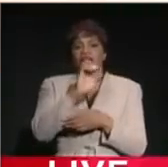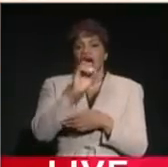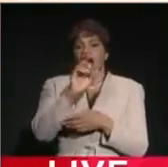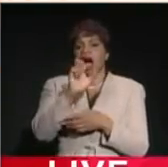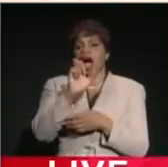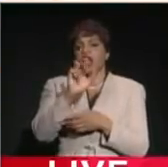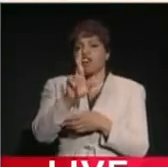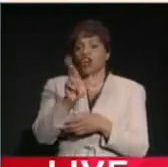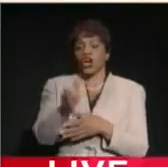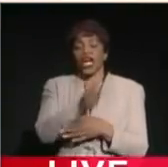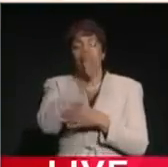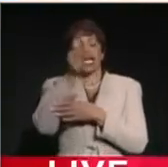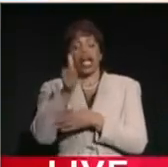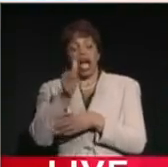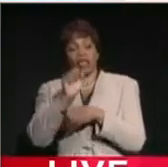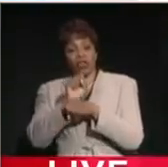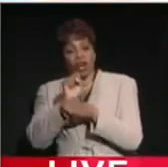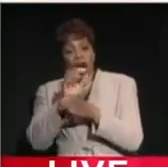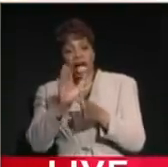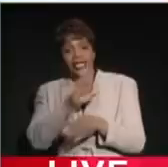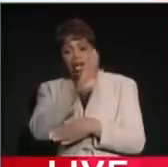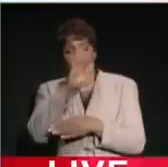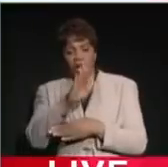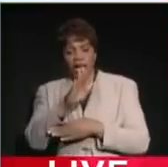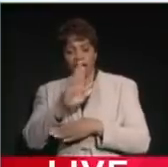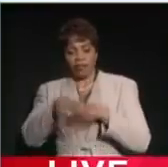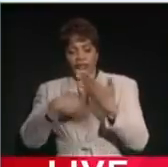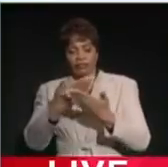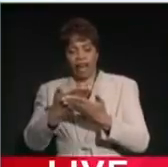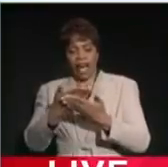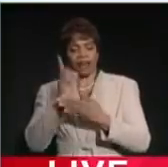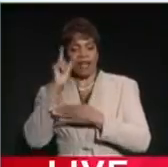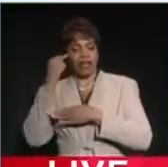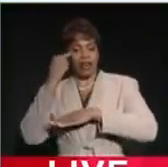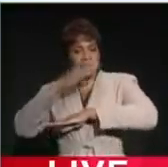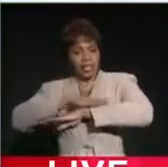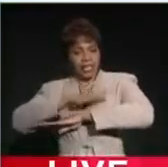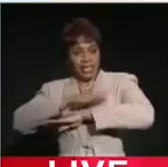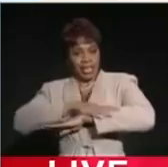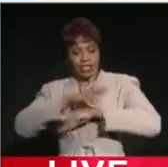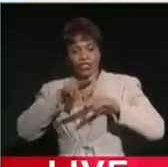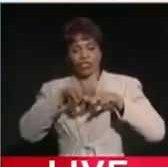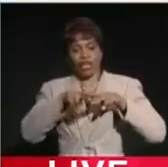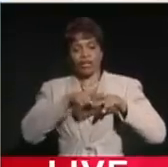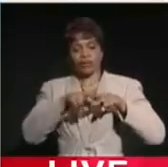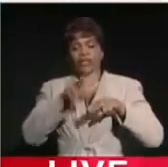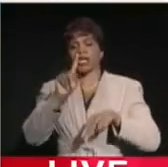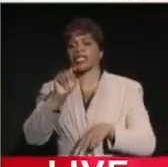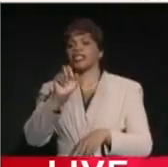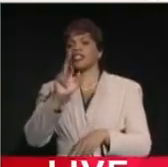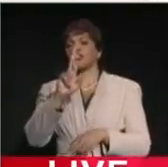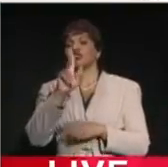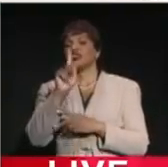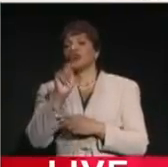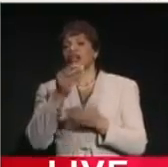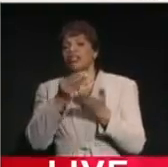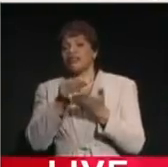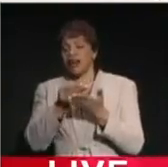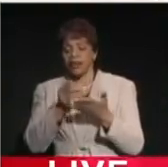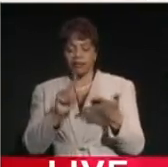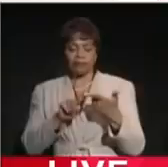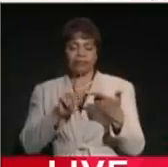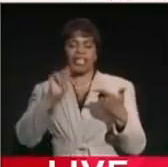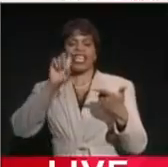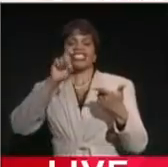Democrat colleagues, it never would have gotten to the governor's desk. So the Transportation Trust Fund, for one example, the tax credits, for another